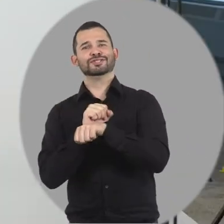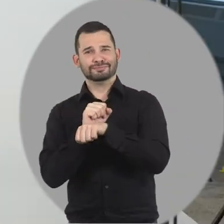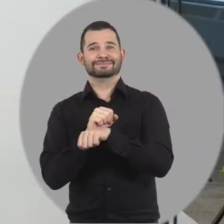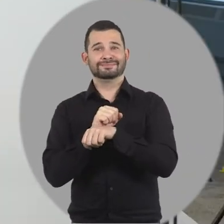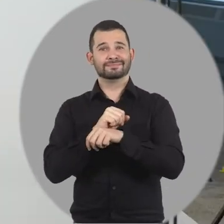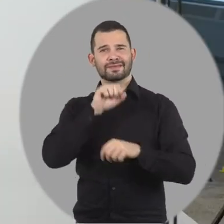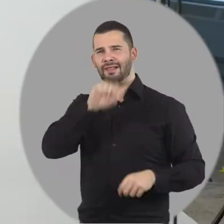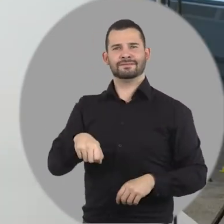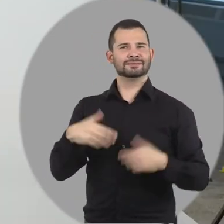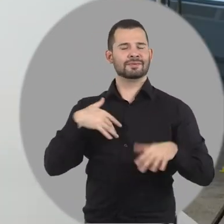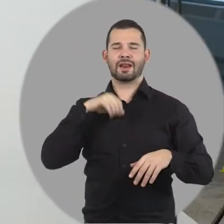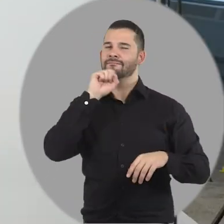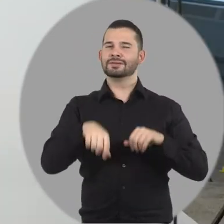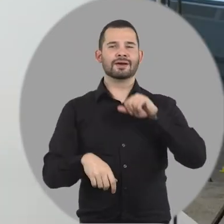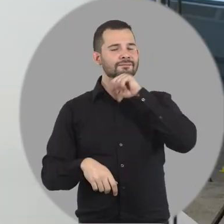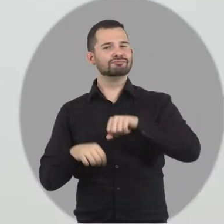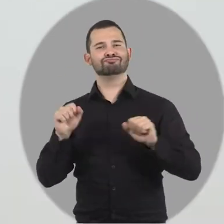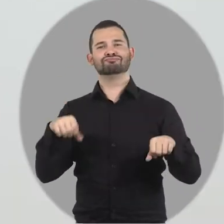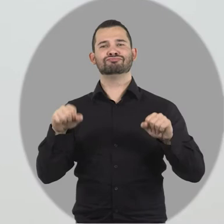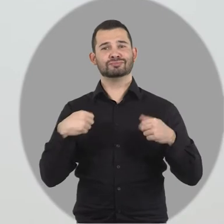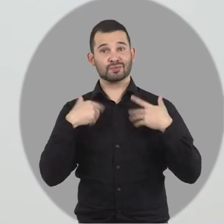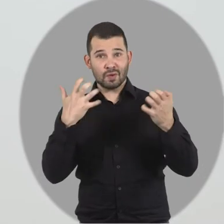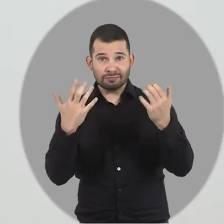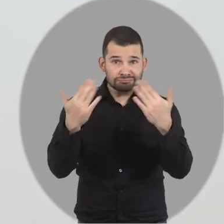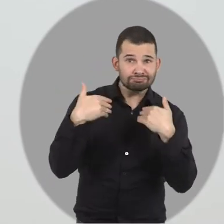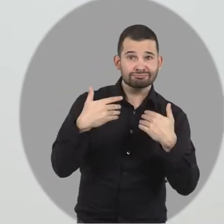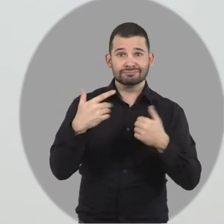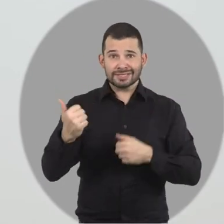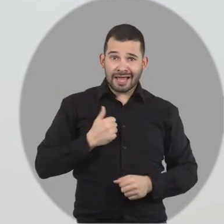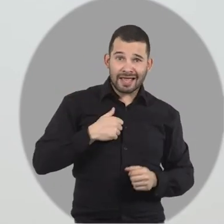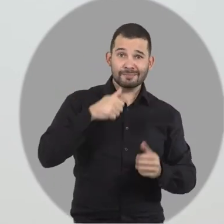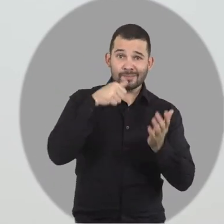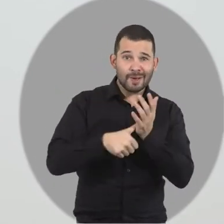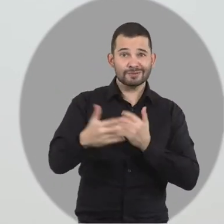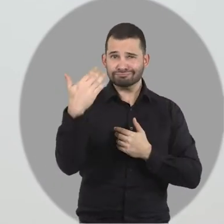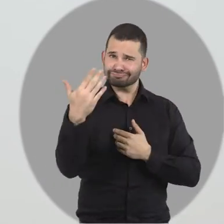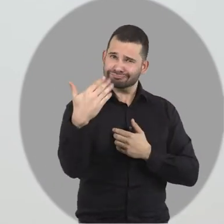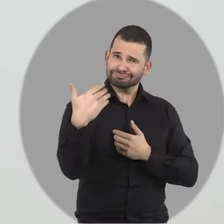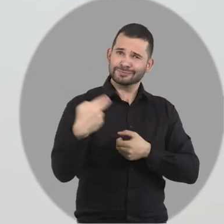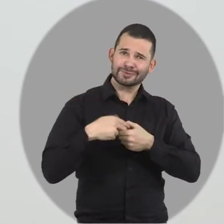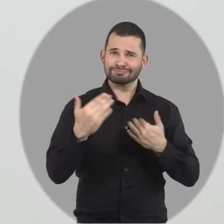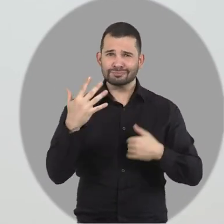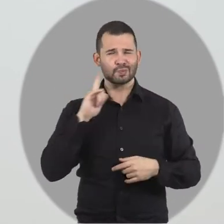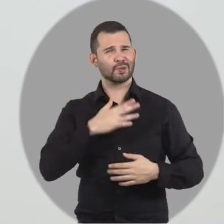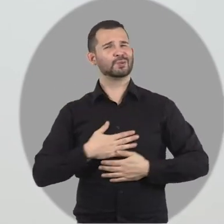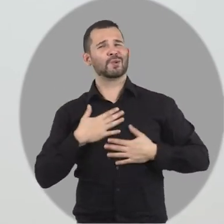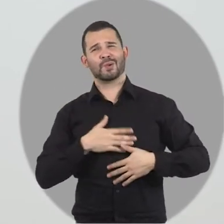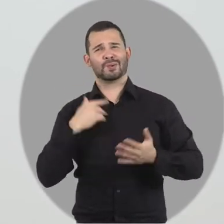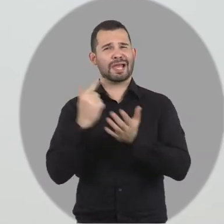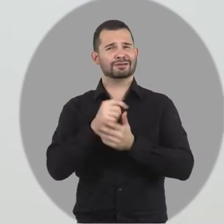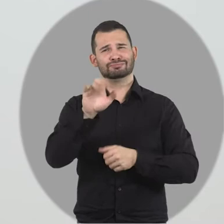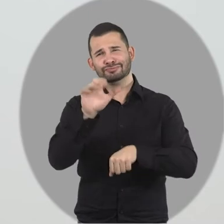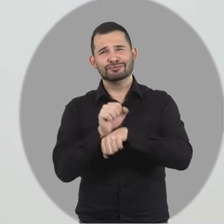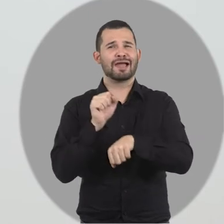it. Absolutely love it. So I want you to come to Canada Post because not only will you enjoy your job, but you